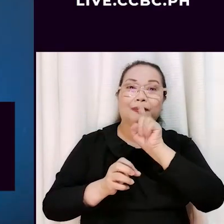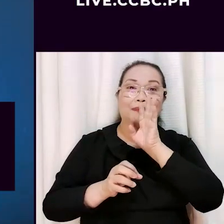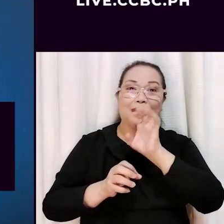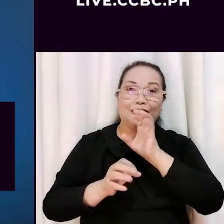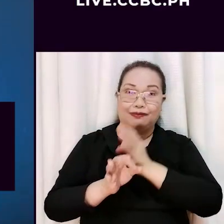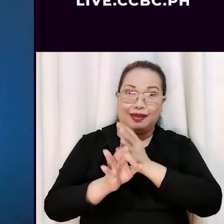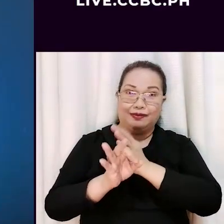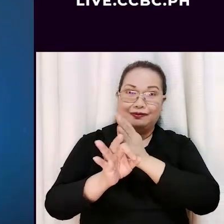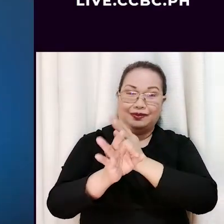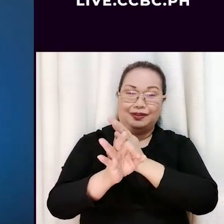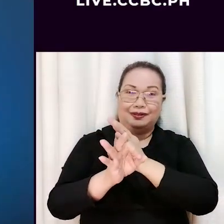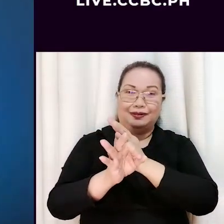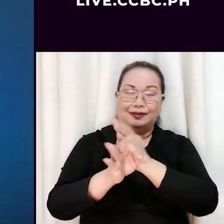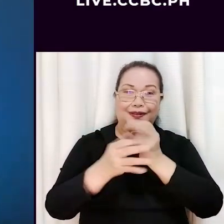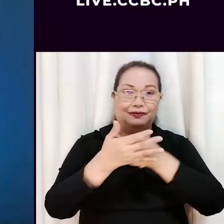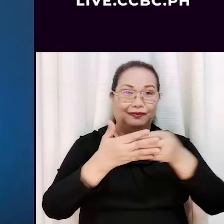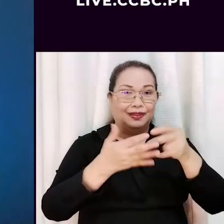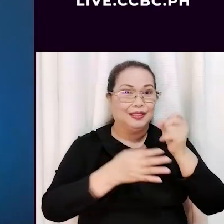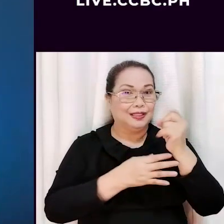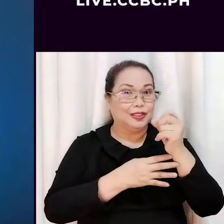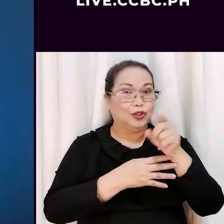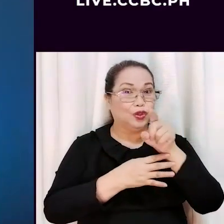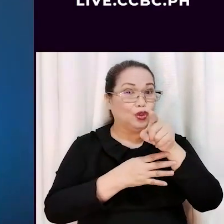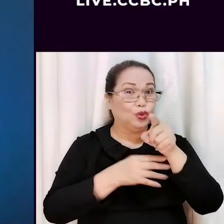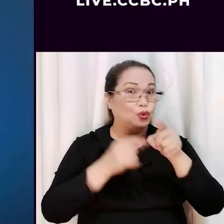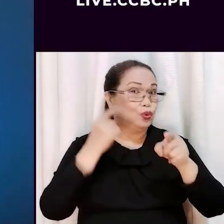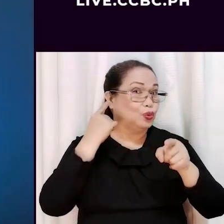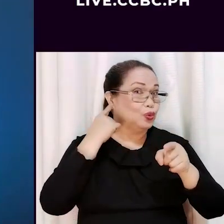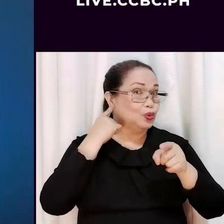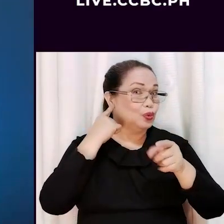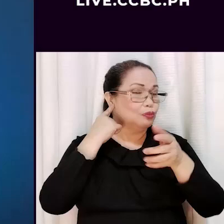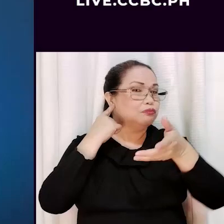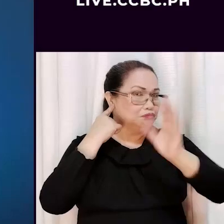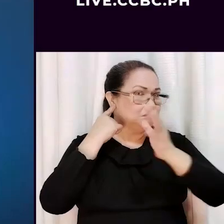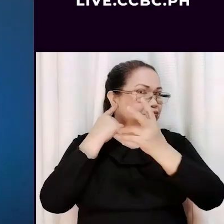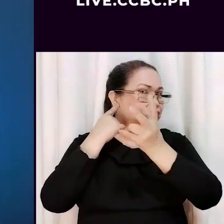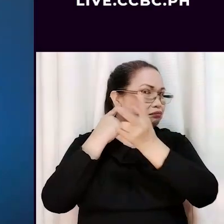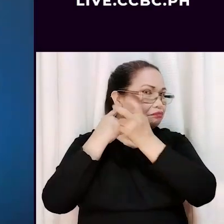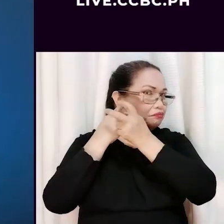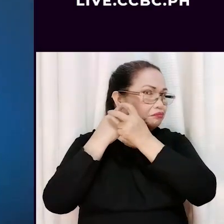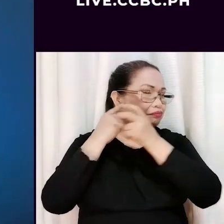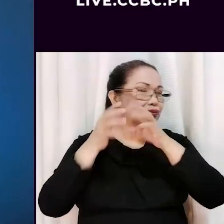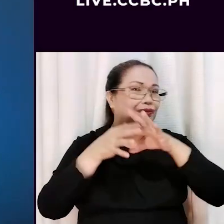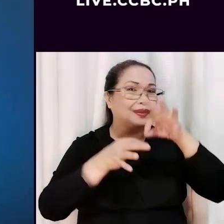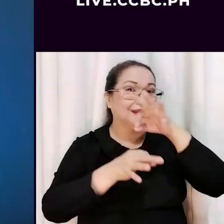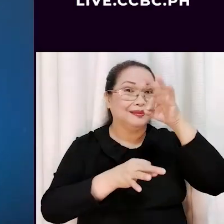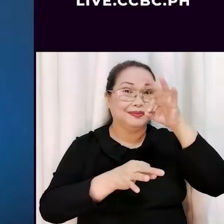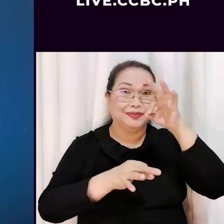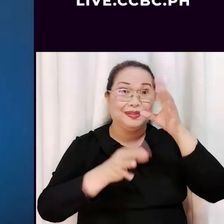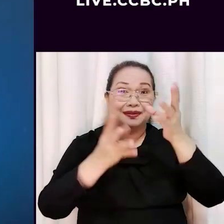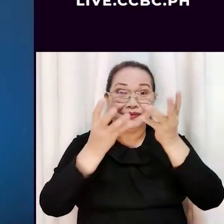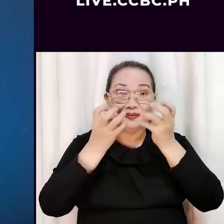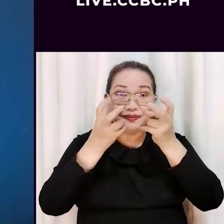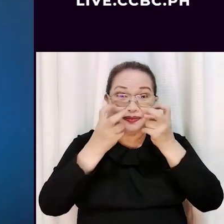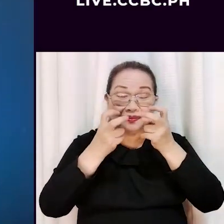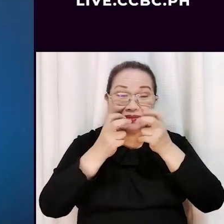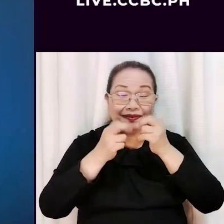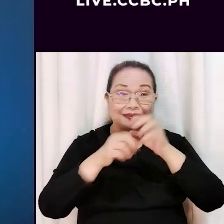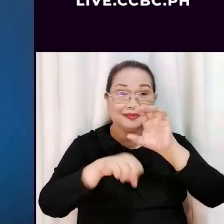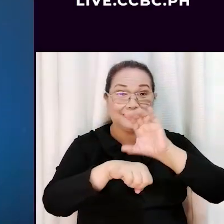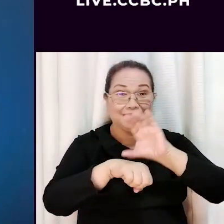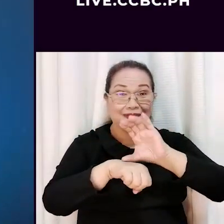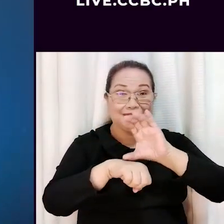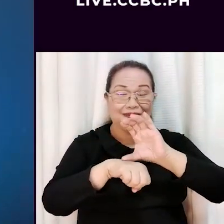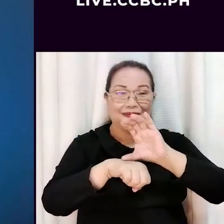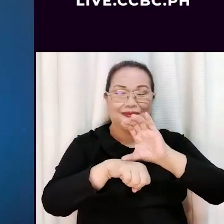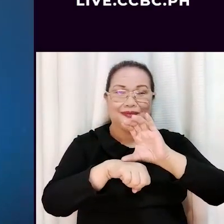In verse 11, he closes, he who has an ear, let him hear what the Spirit says to the churches. So this is not only to the